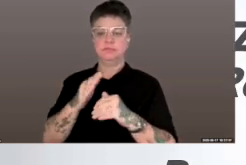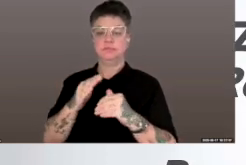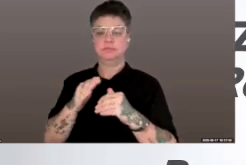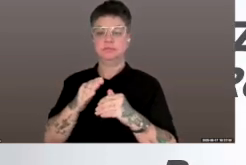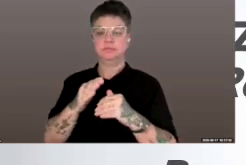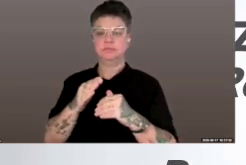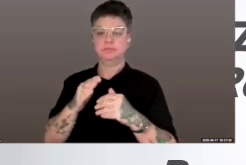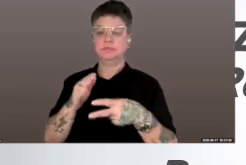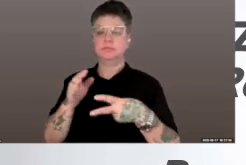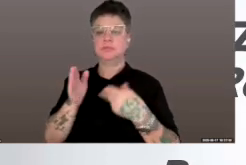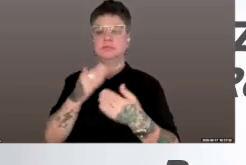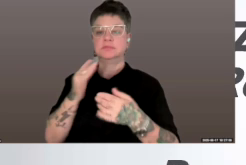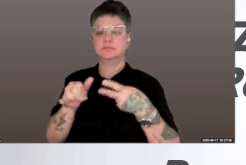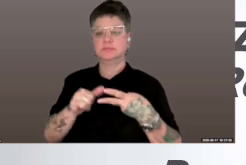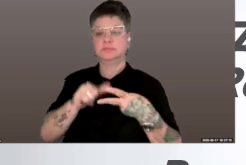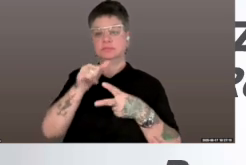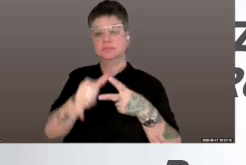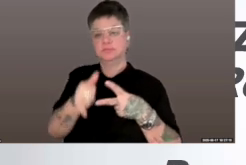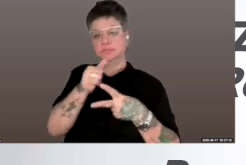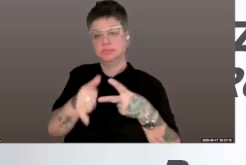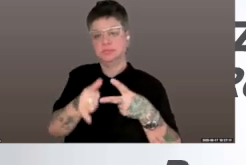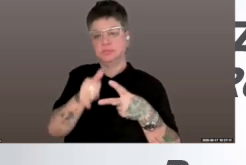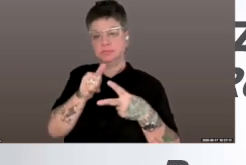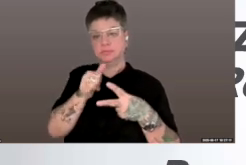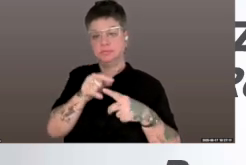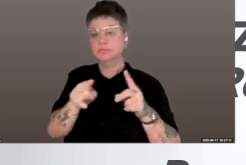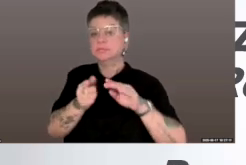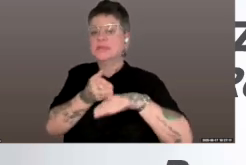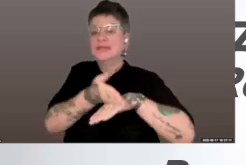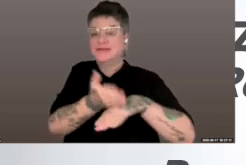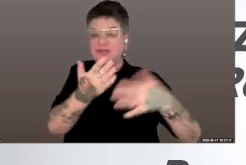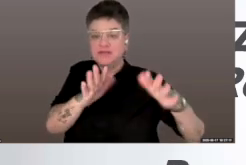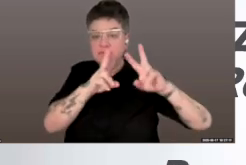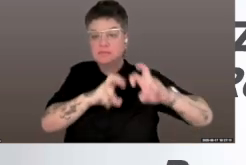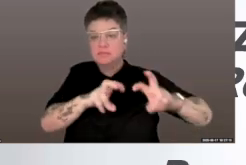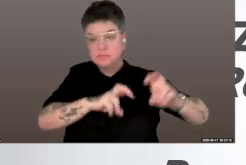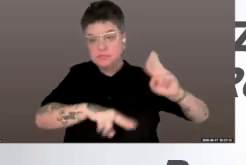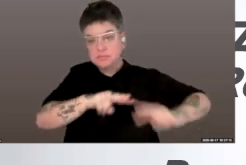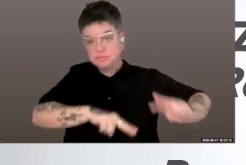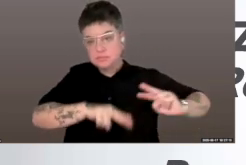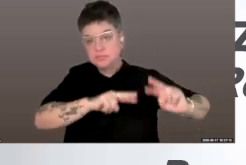Now, I want to point out that there will be some new terminology that is,